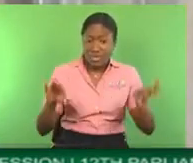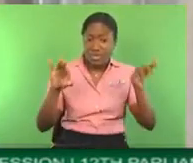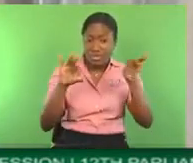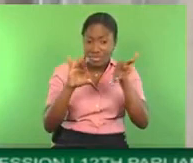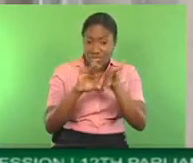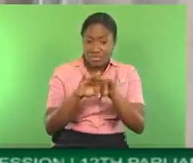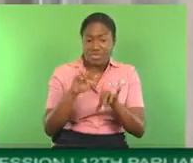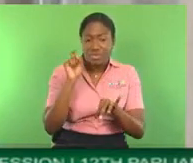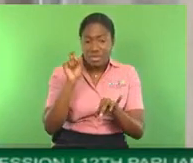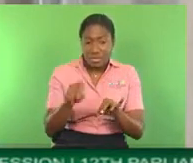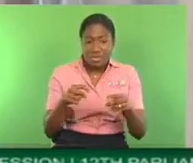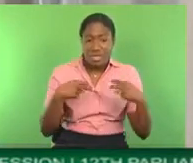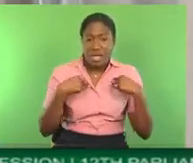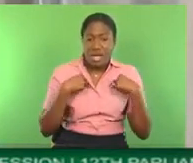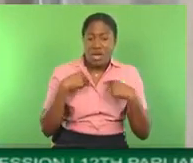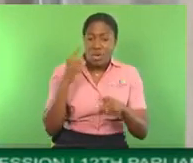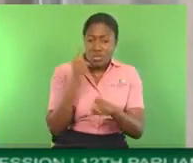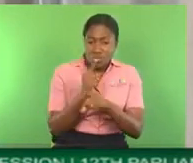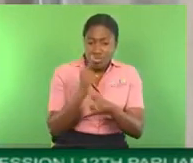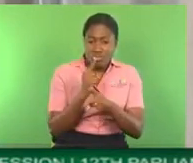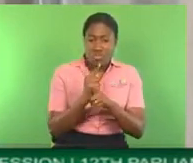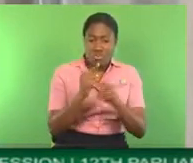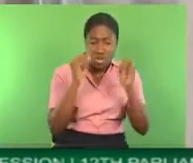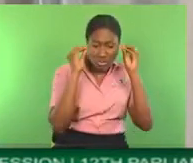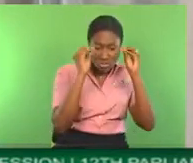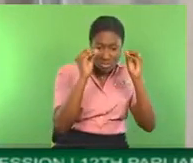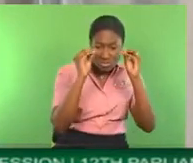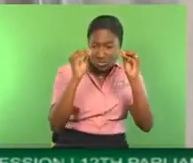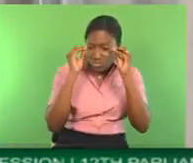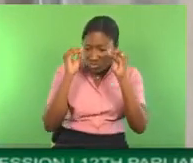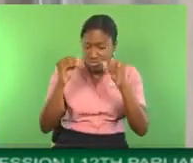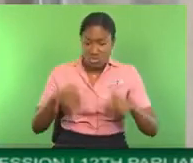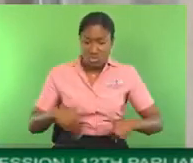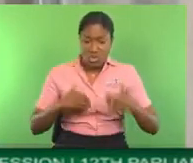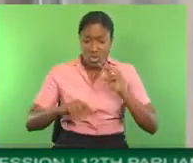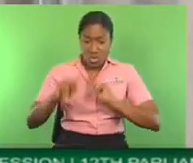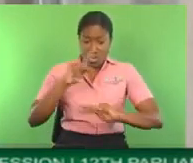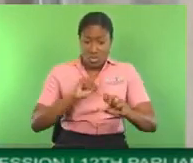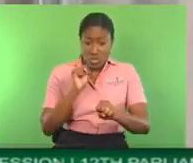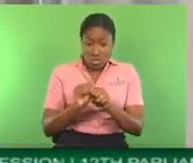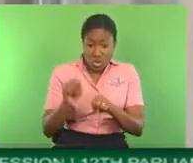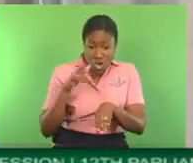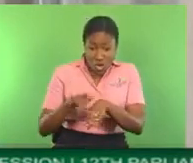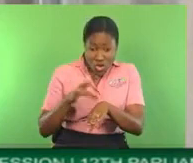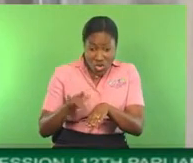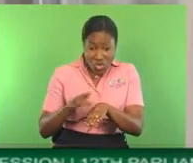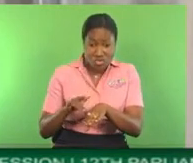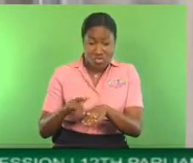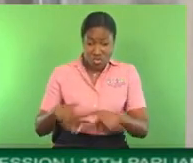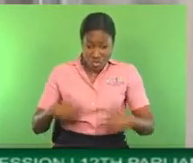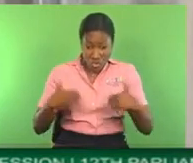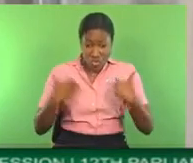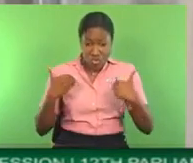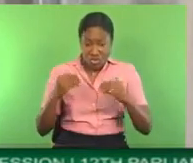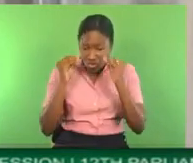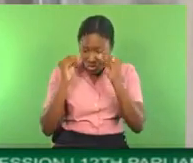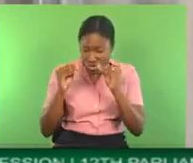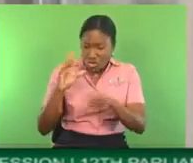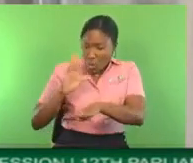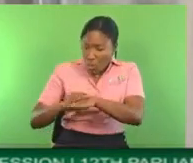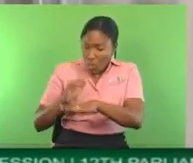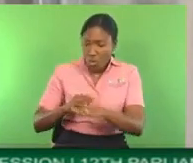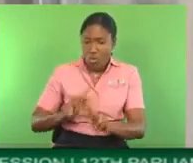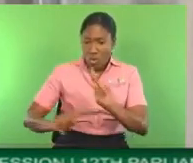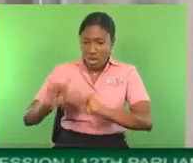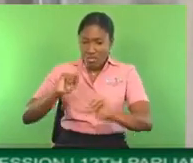comprehensive education campaign be initiated so that at an early age, persons are educated and warned about the dangers